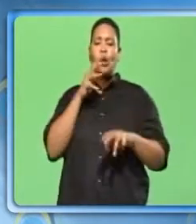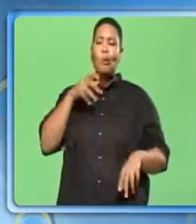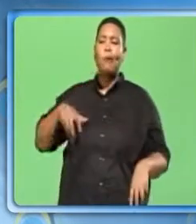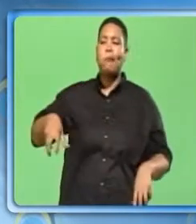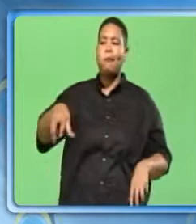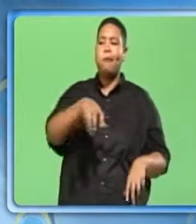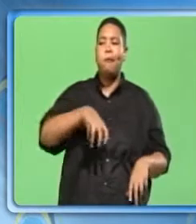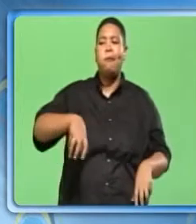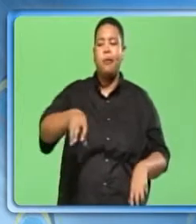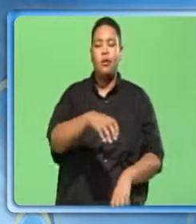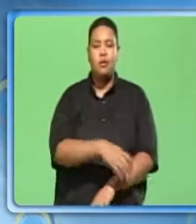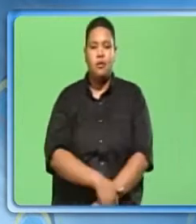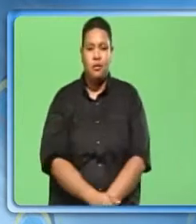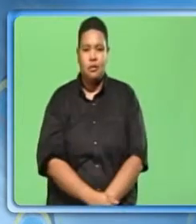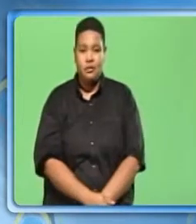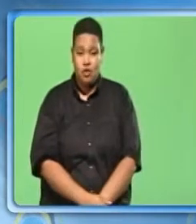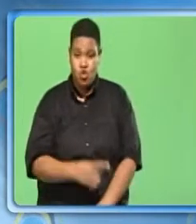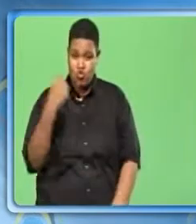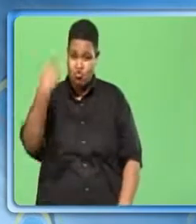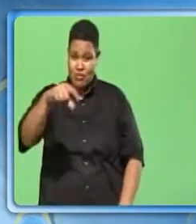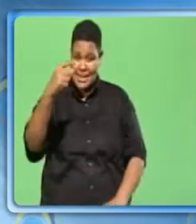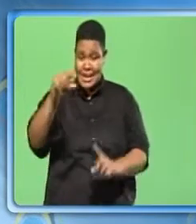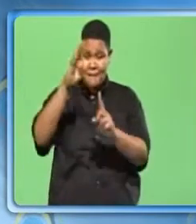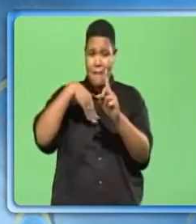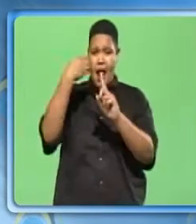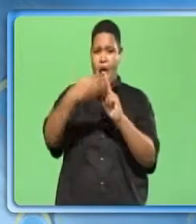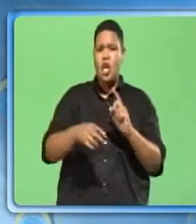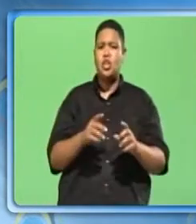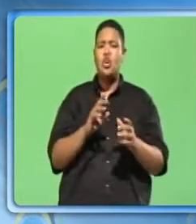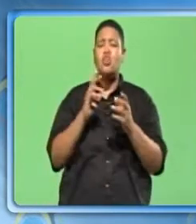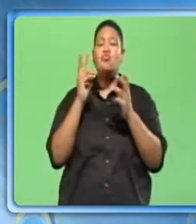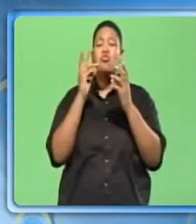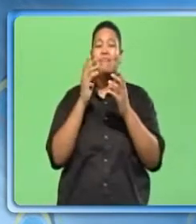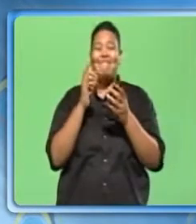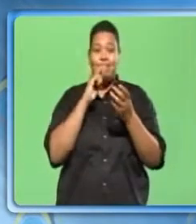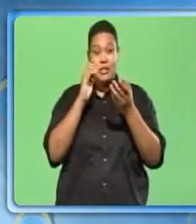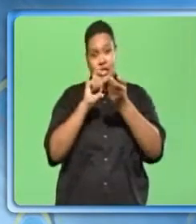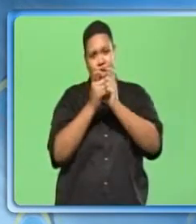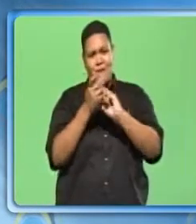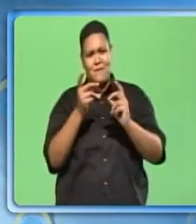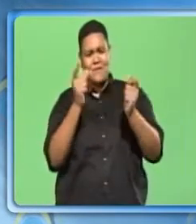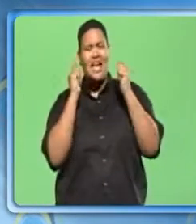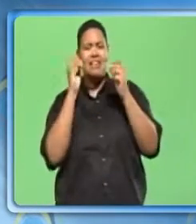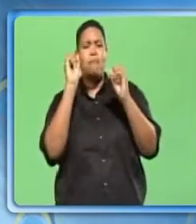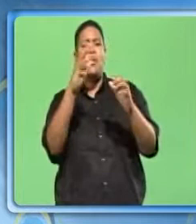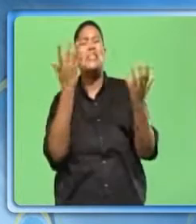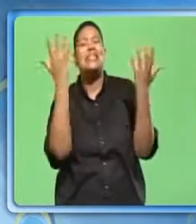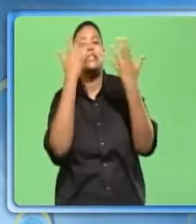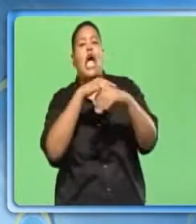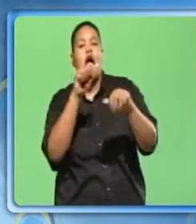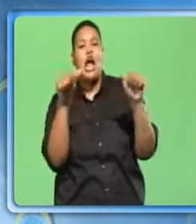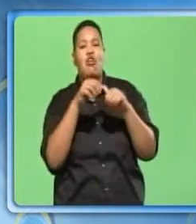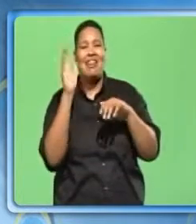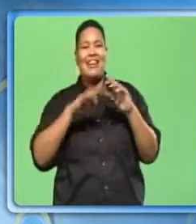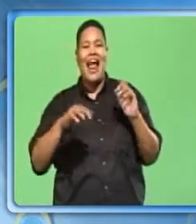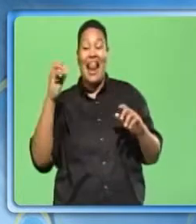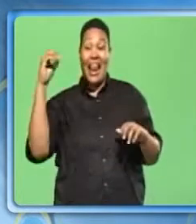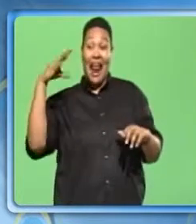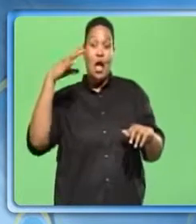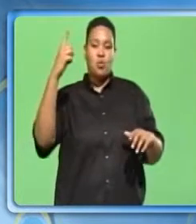water. Green bananas ripe faster if placed in a dark area than in a lit one.